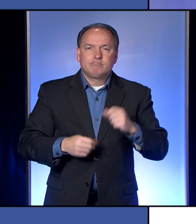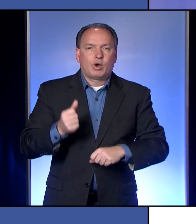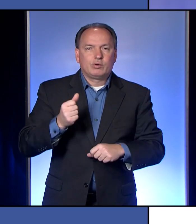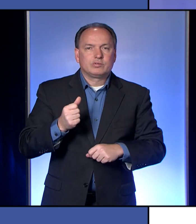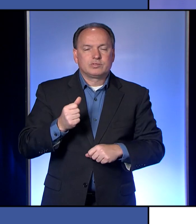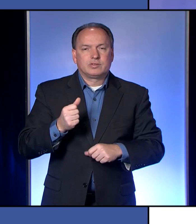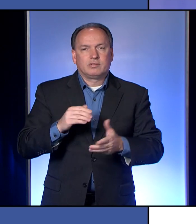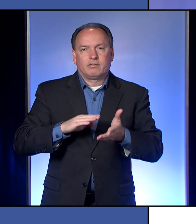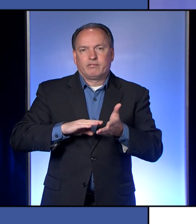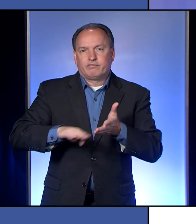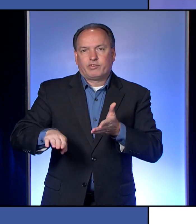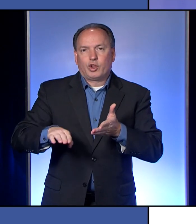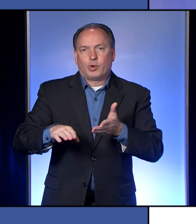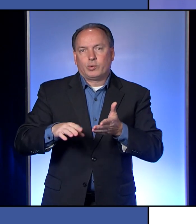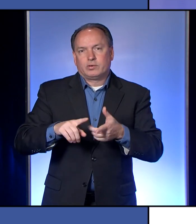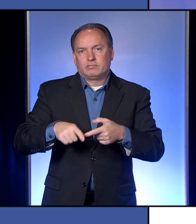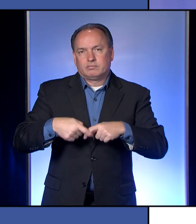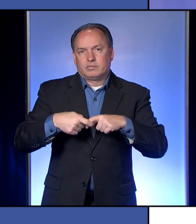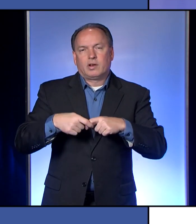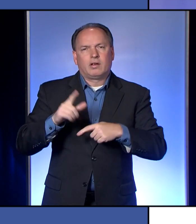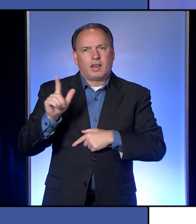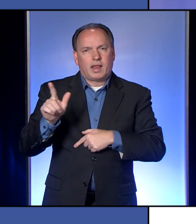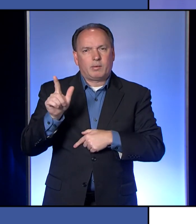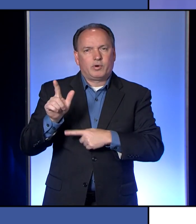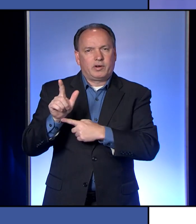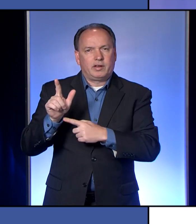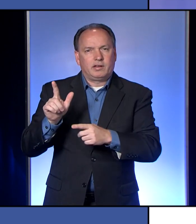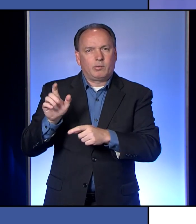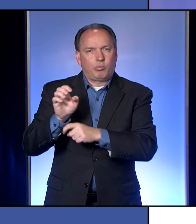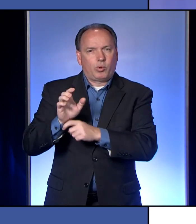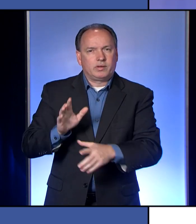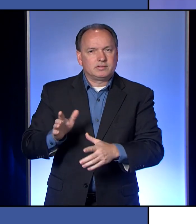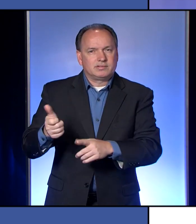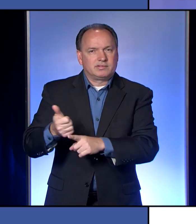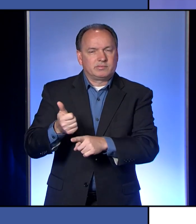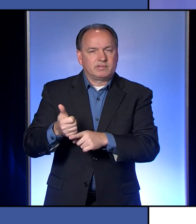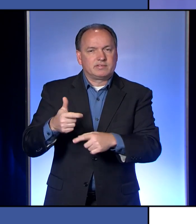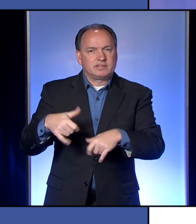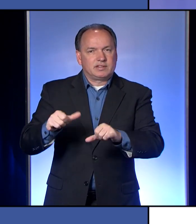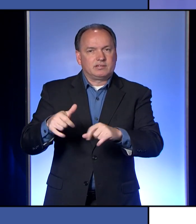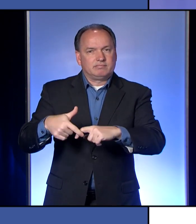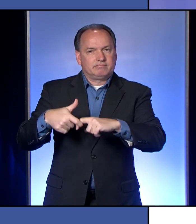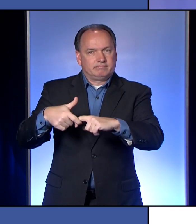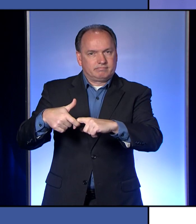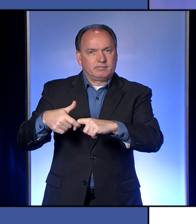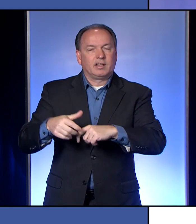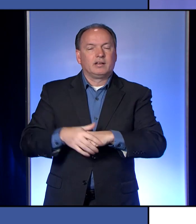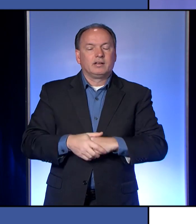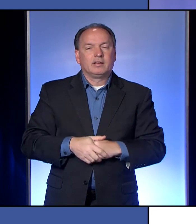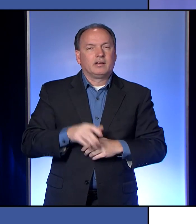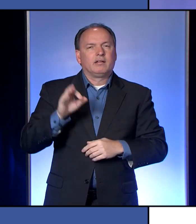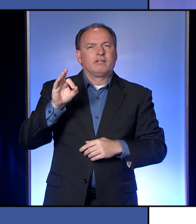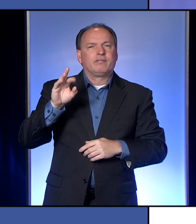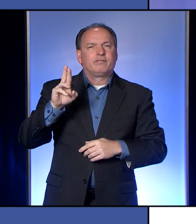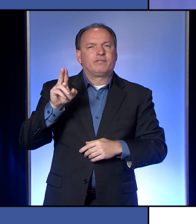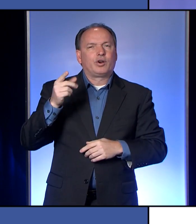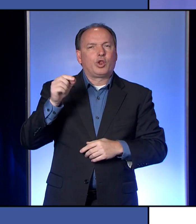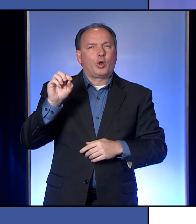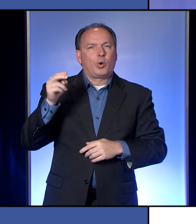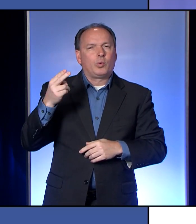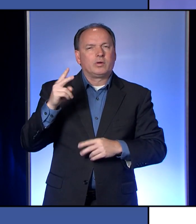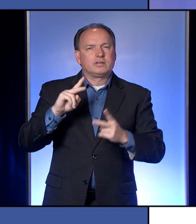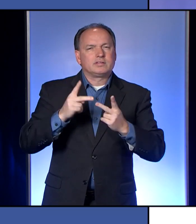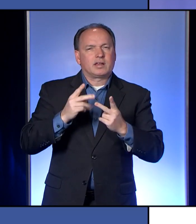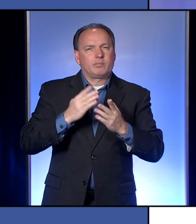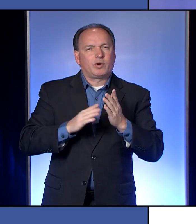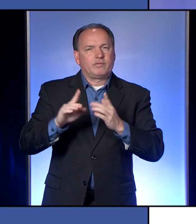those furloughed are our library employees. And so they are still in that furloughed status. And the second part of your